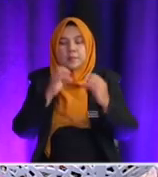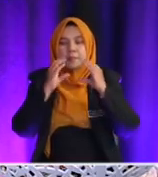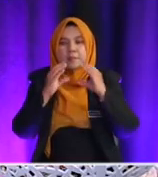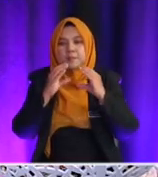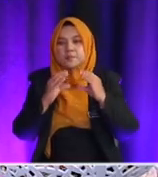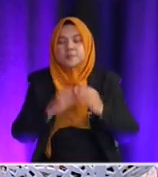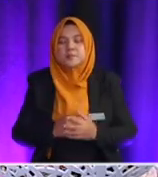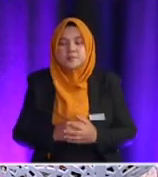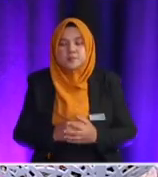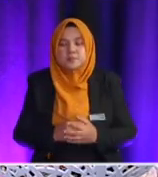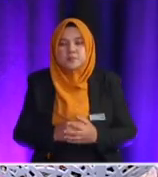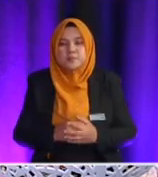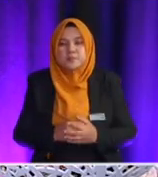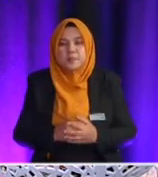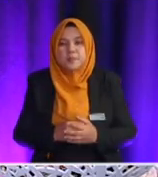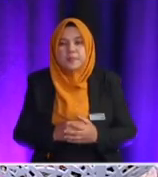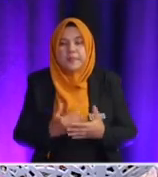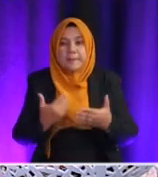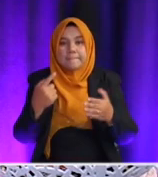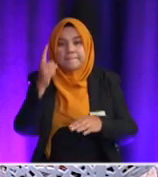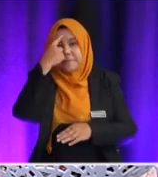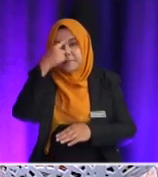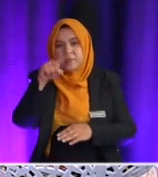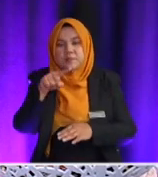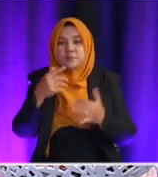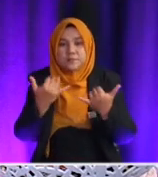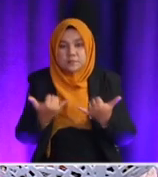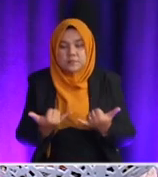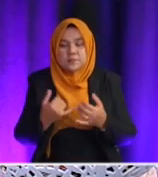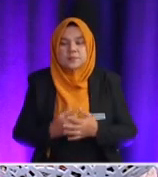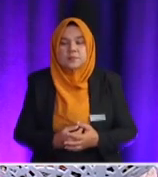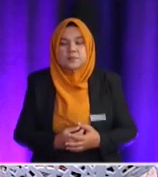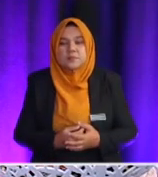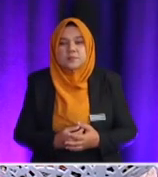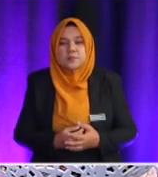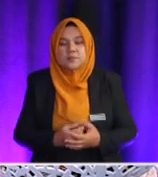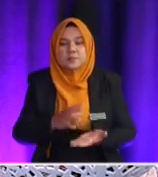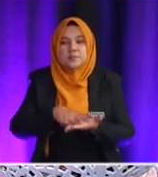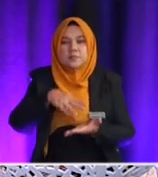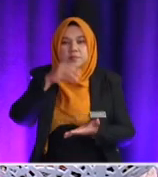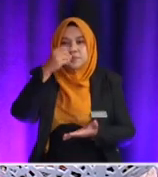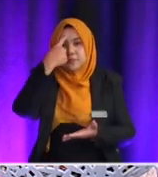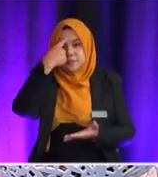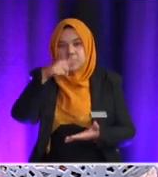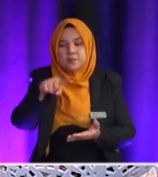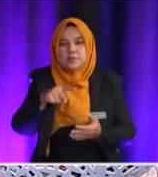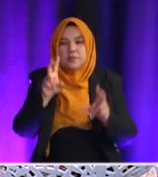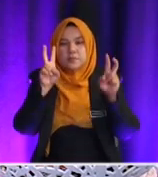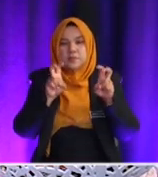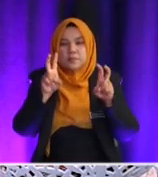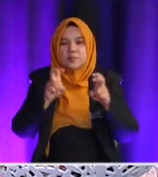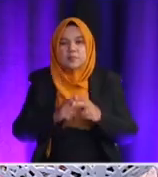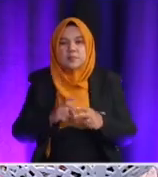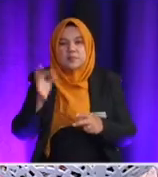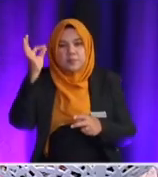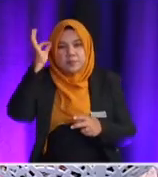conversations. Yes. So for this segment, we are going to be learning for our topic, which is think